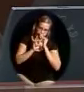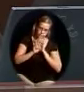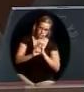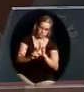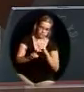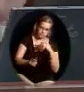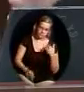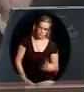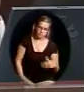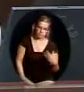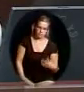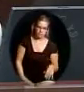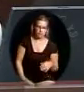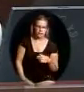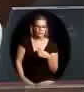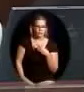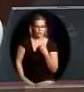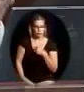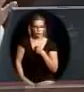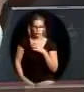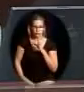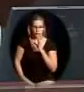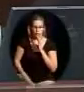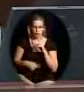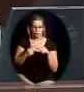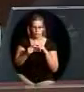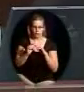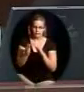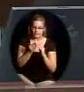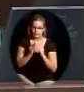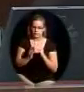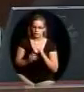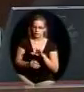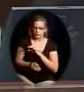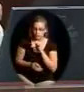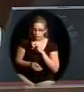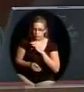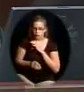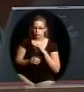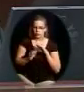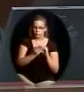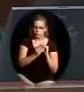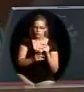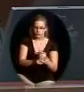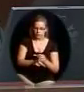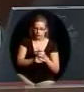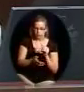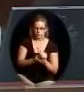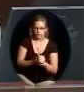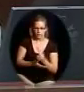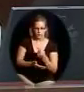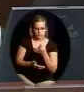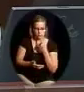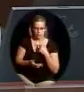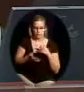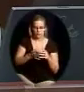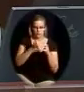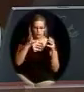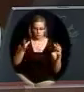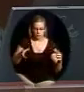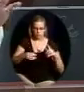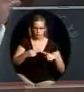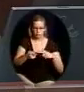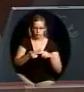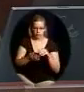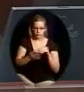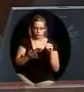I tell you what, as we talk about a city of character, we talk about a community that cares, that said a lot to me about the student body that we